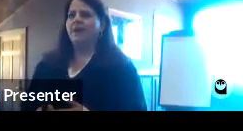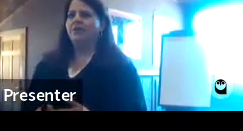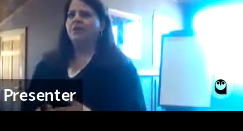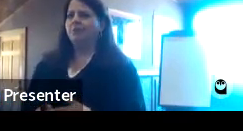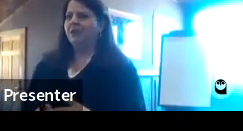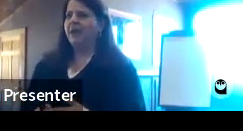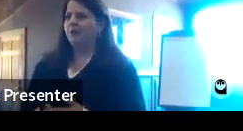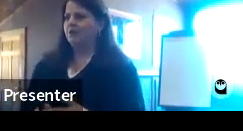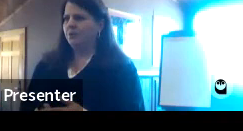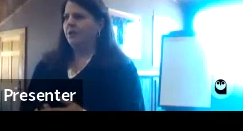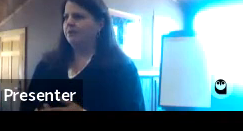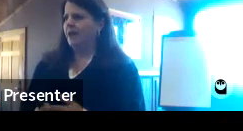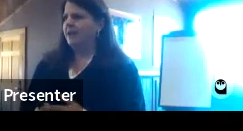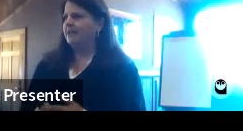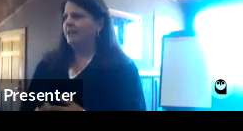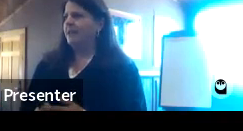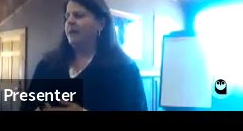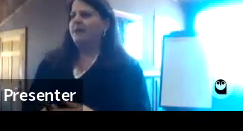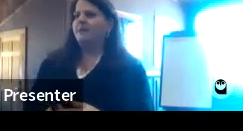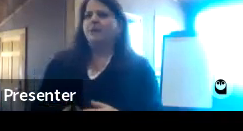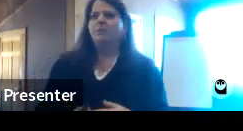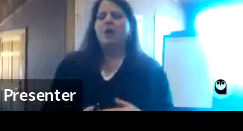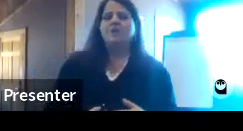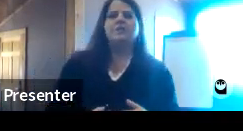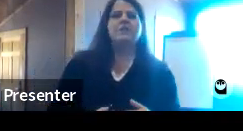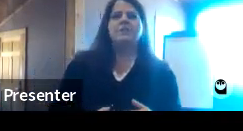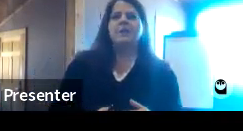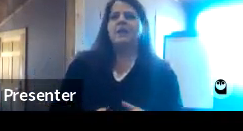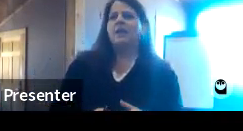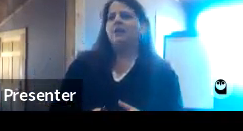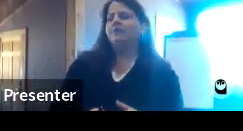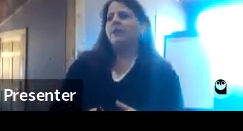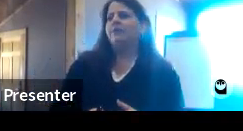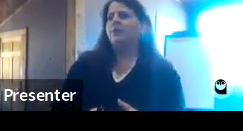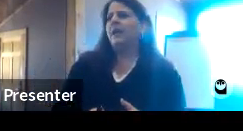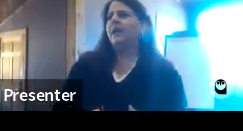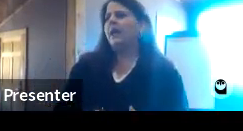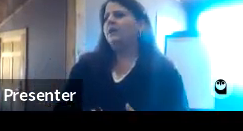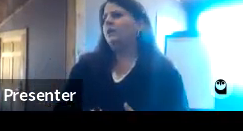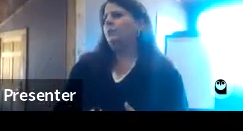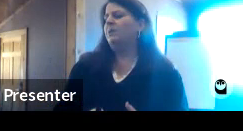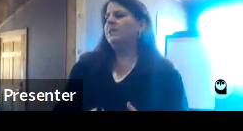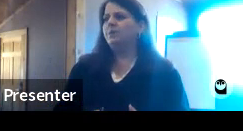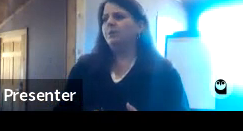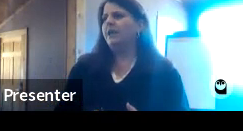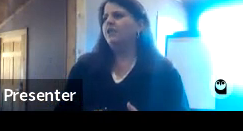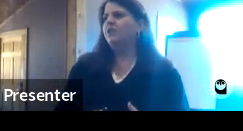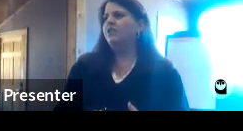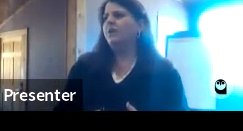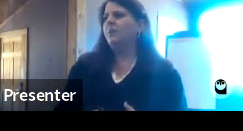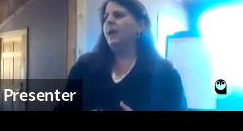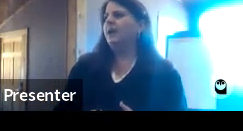and the behaviors are really counterintuitive, right? You know, logically you think if you get hit, you would be done with